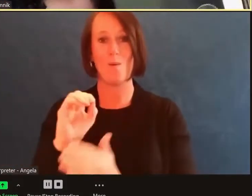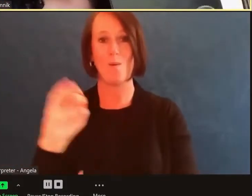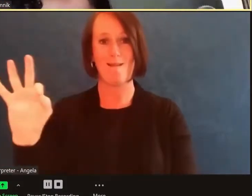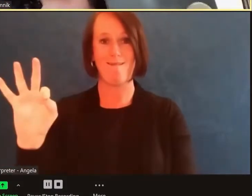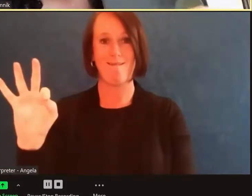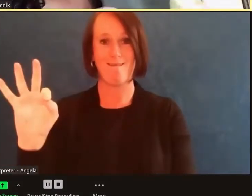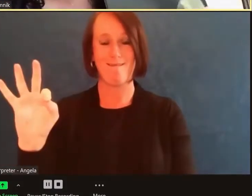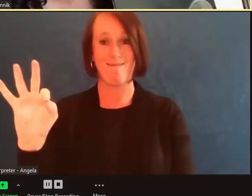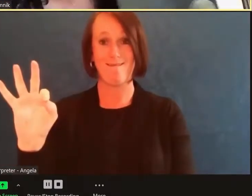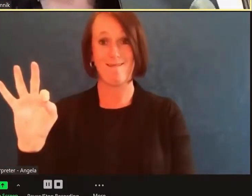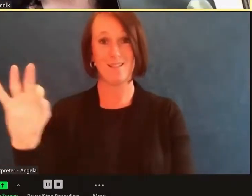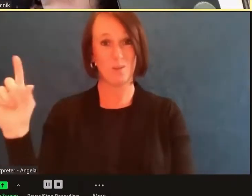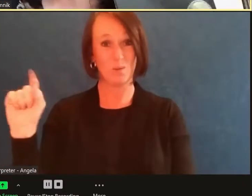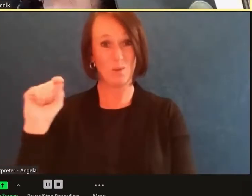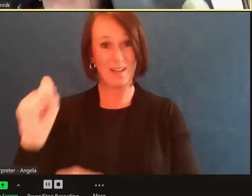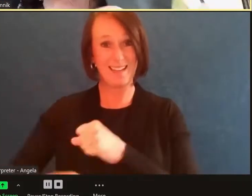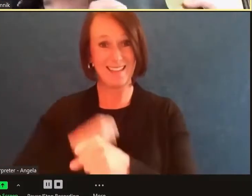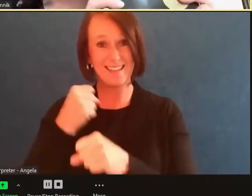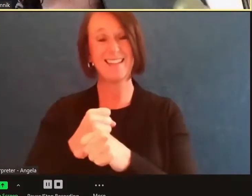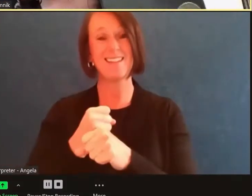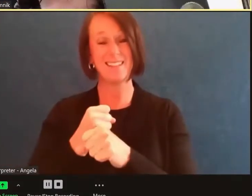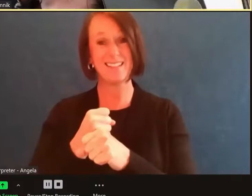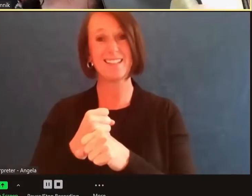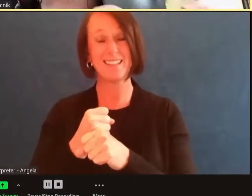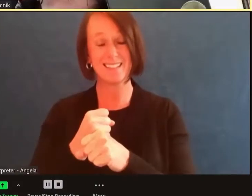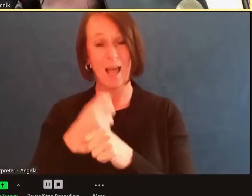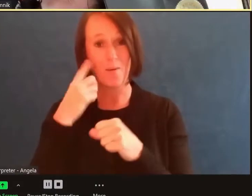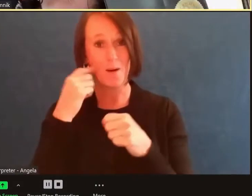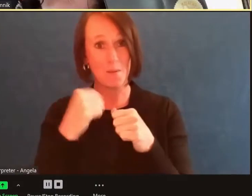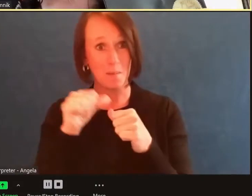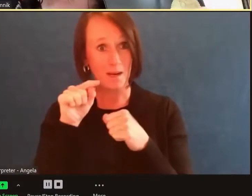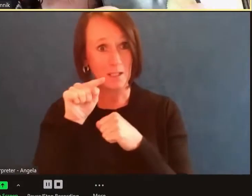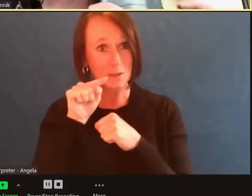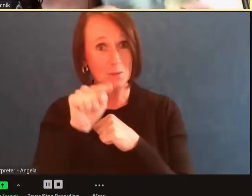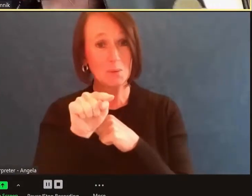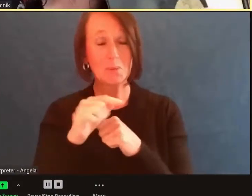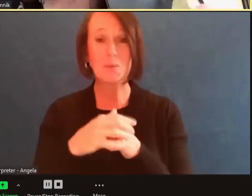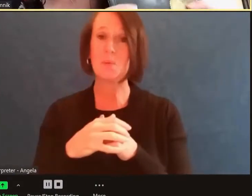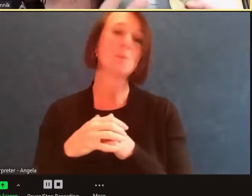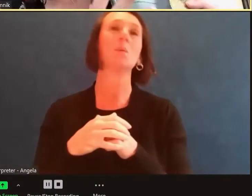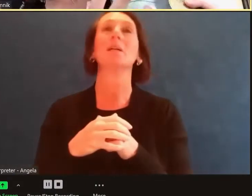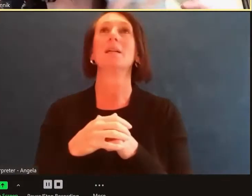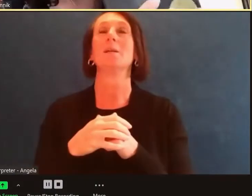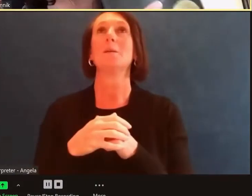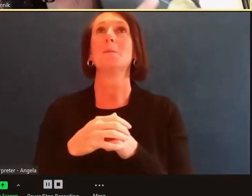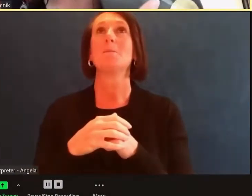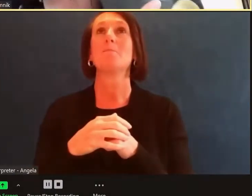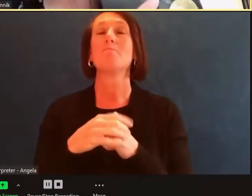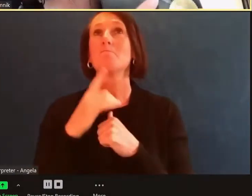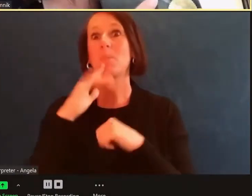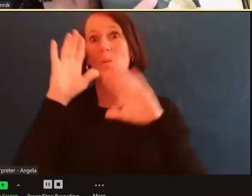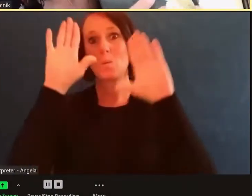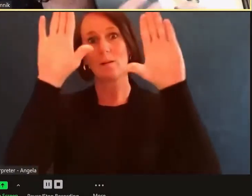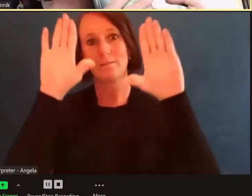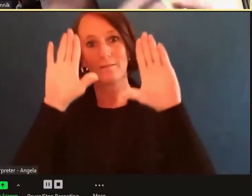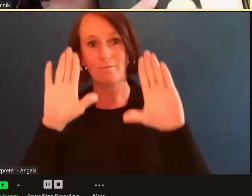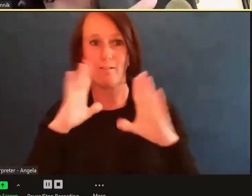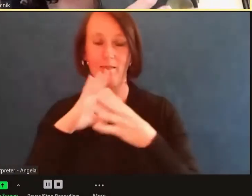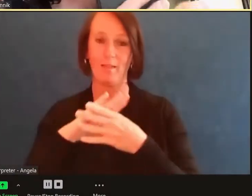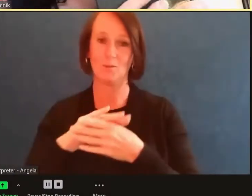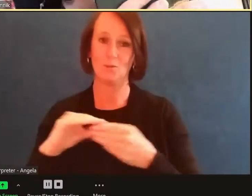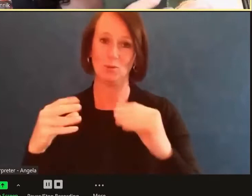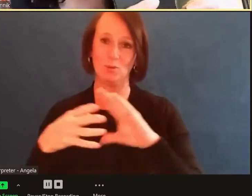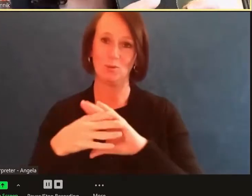20 years now, Eric, and I just had to remind our readers how wonderful this story is. I